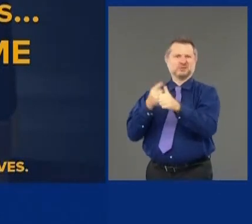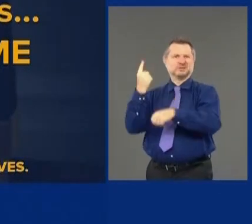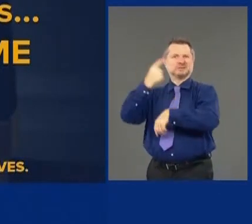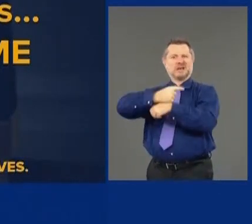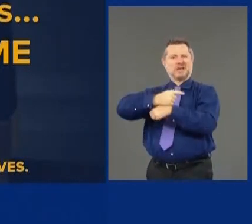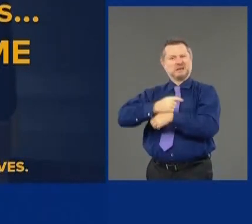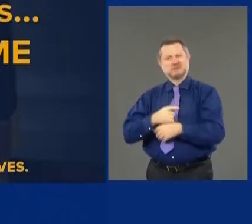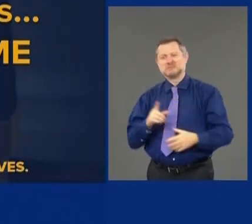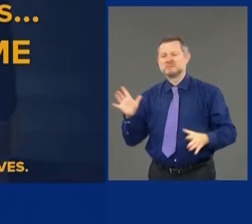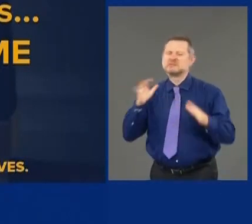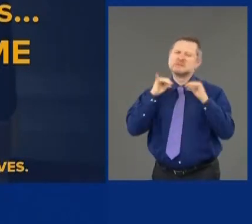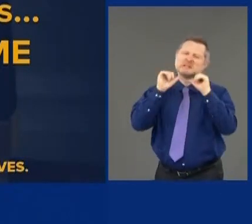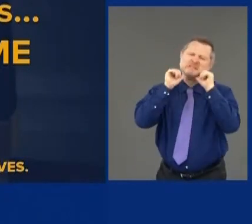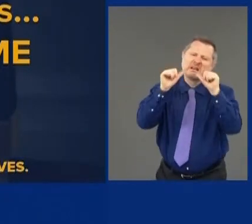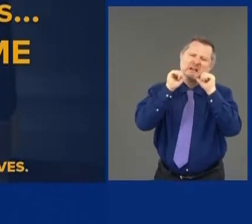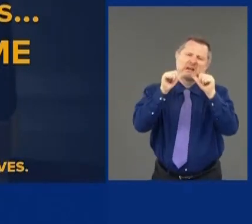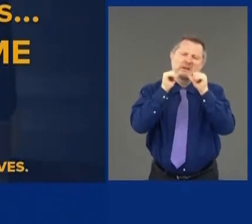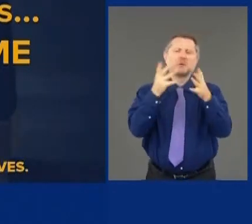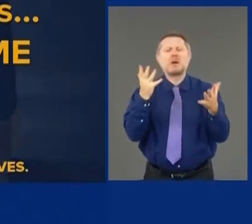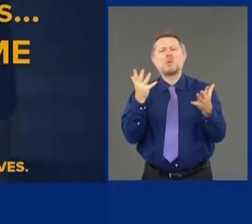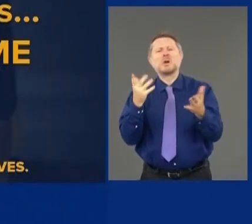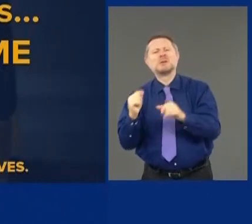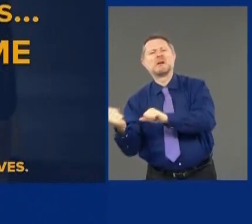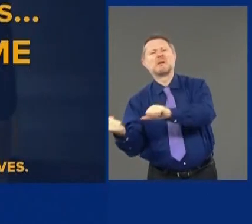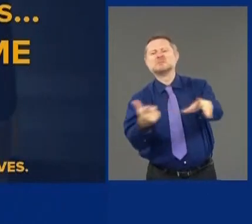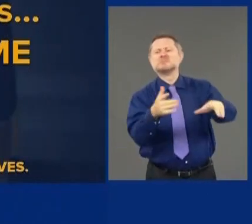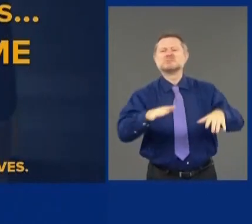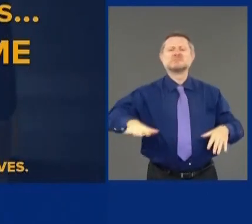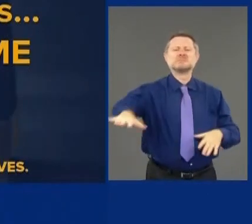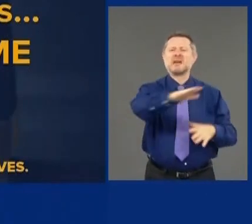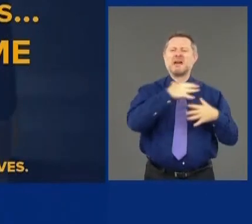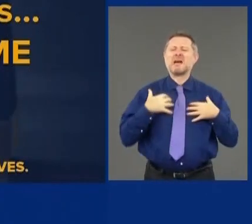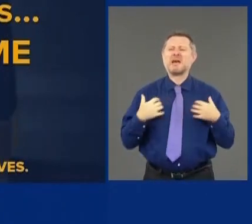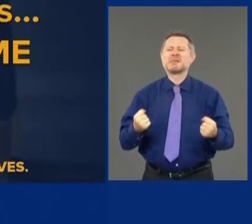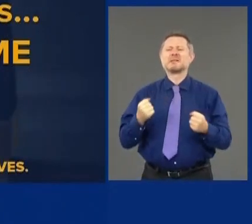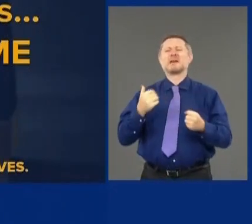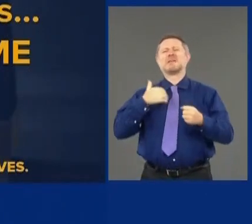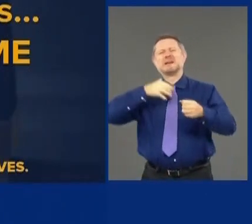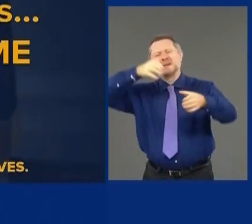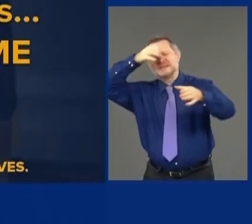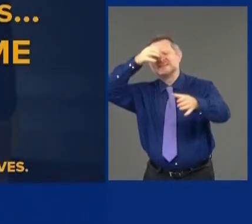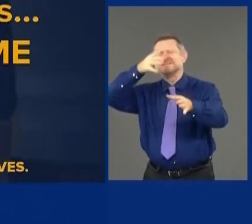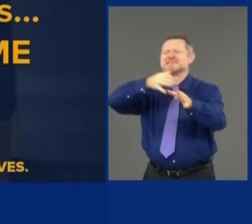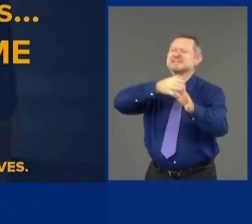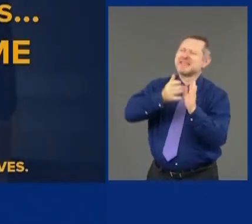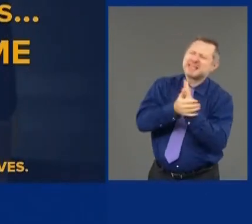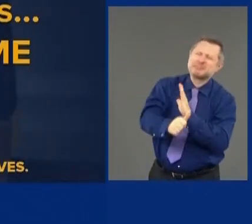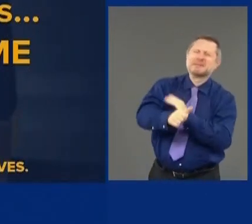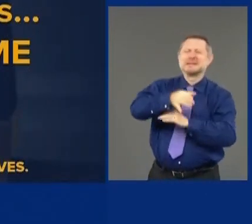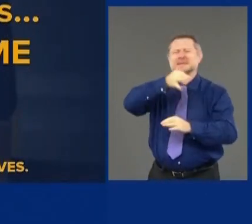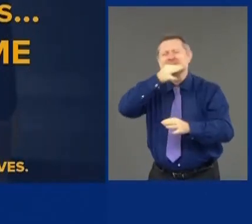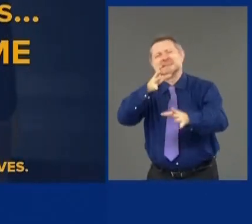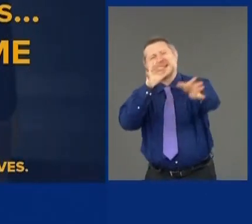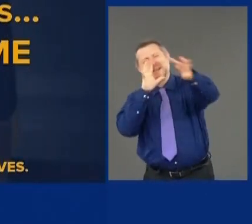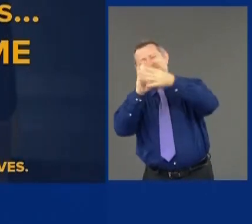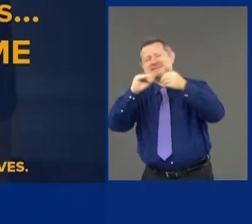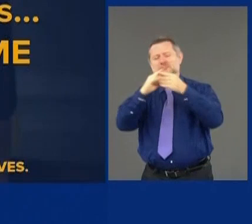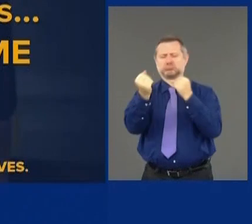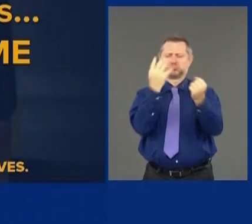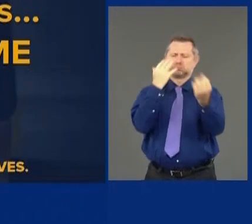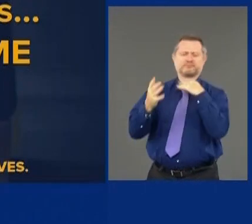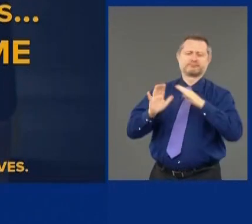every health expert in the United States of America was saying. He denied what his